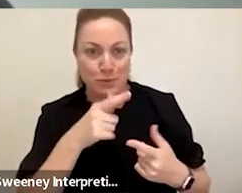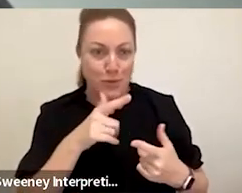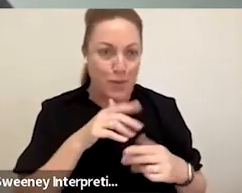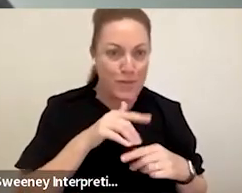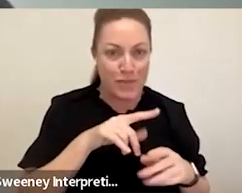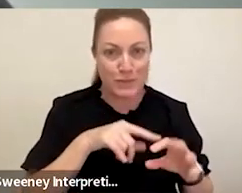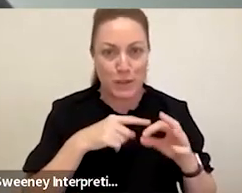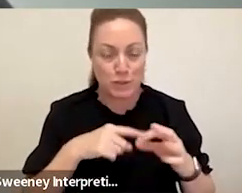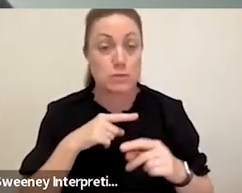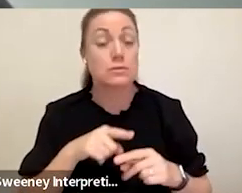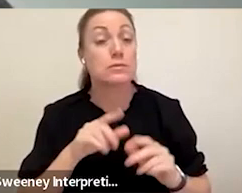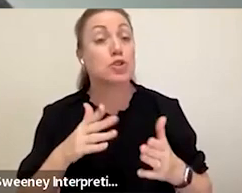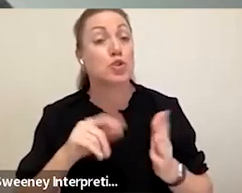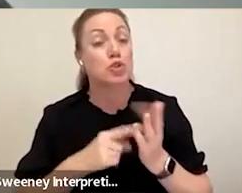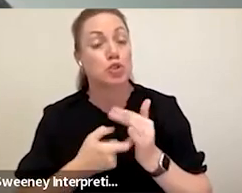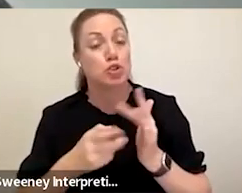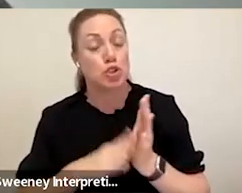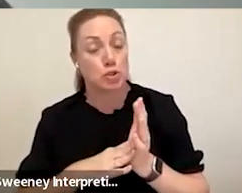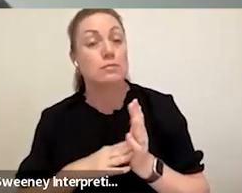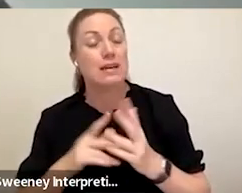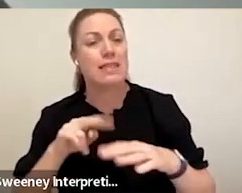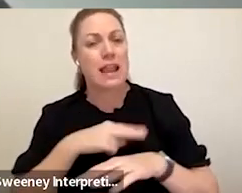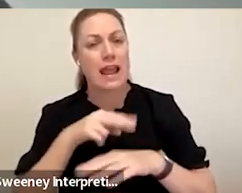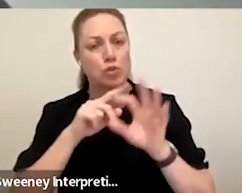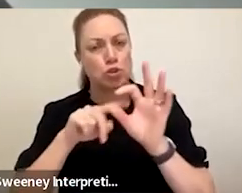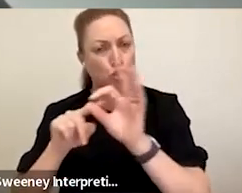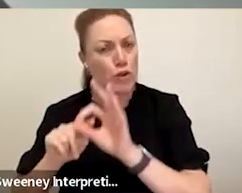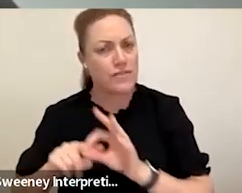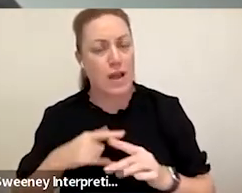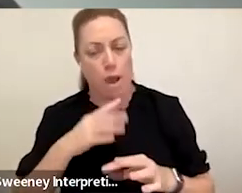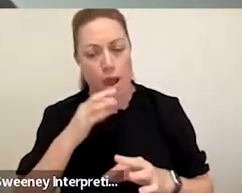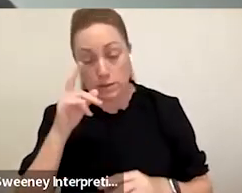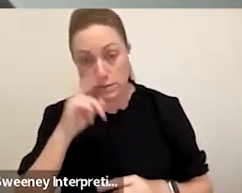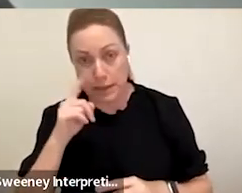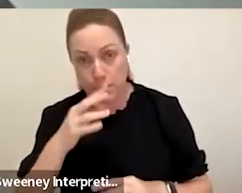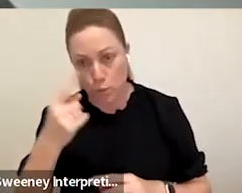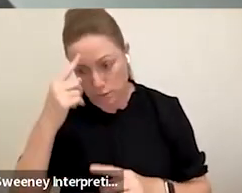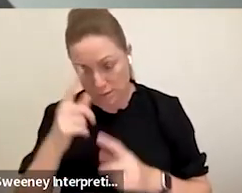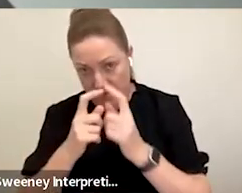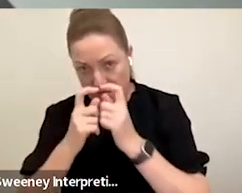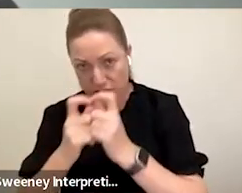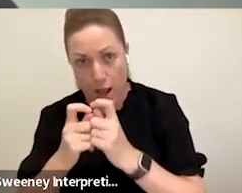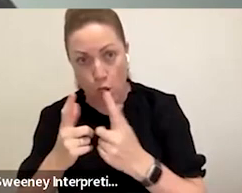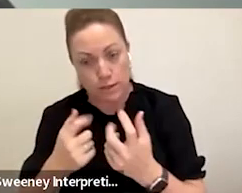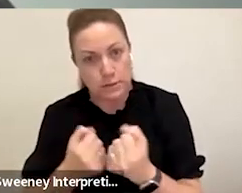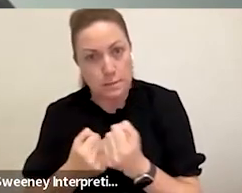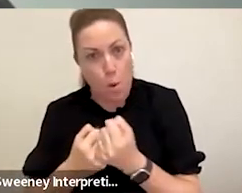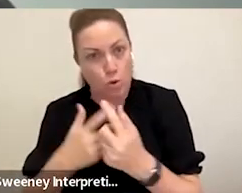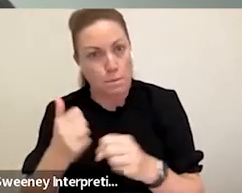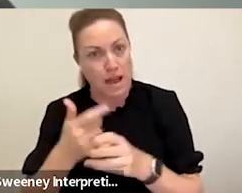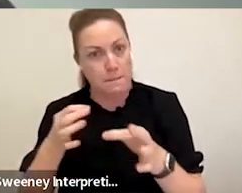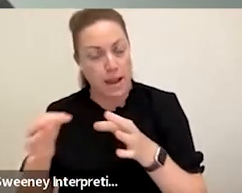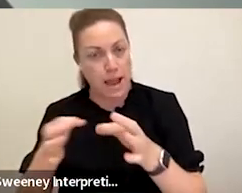very short term is in our national surveys, we've asked people about how much they value being supported to make a plan. For some people